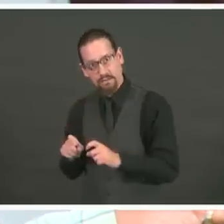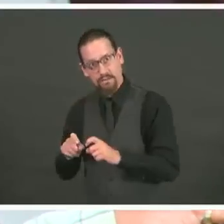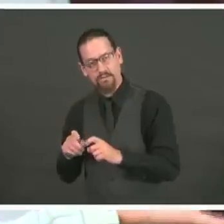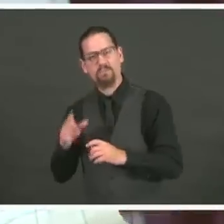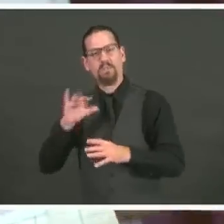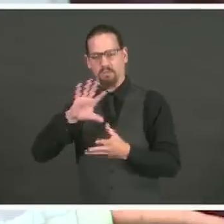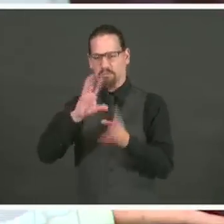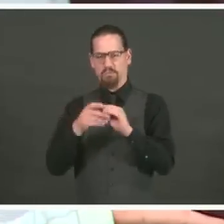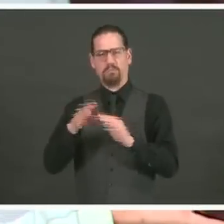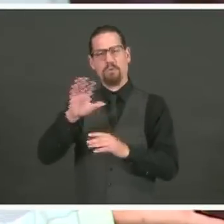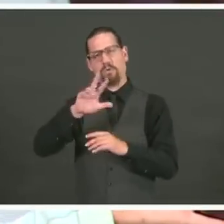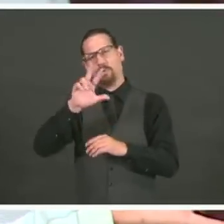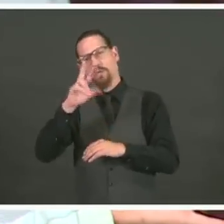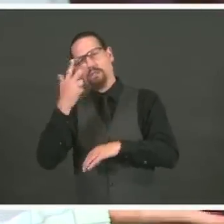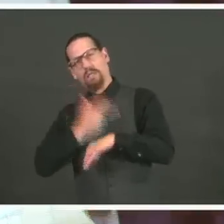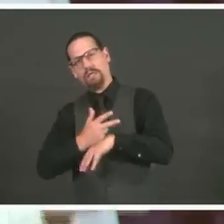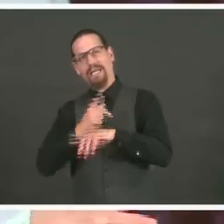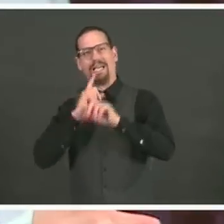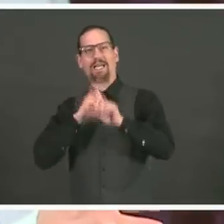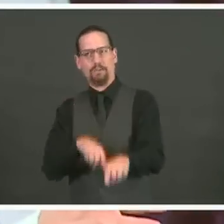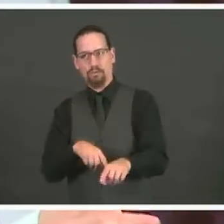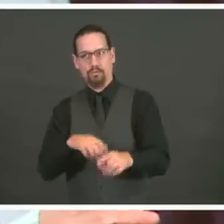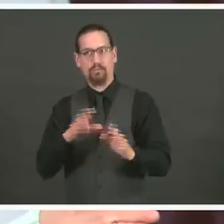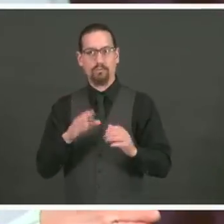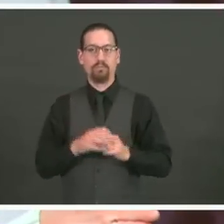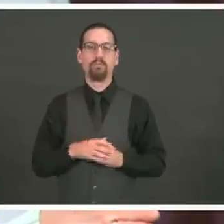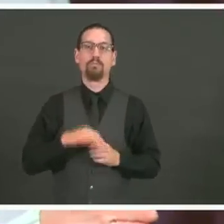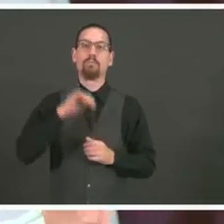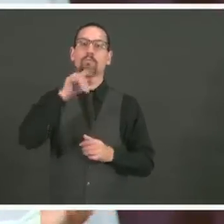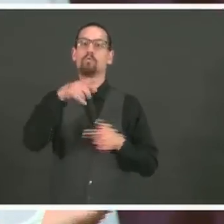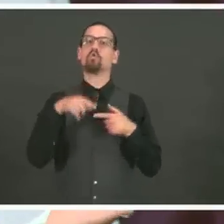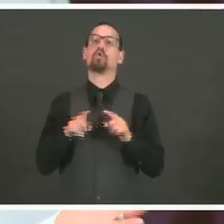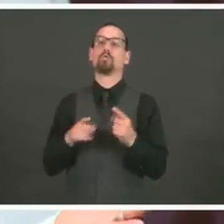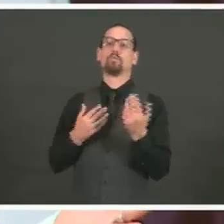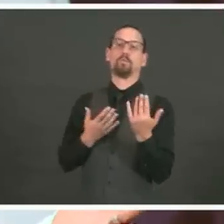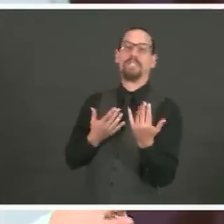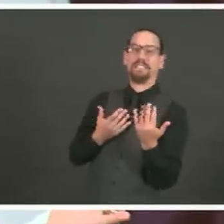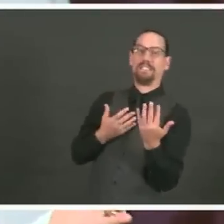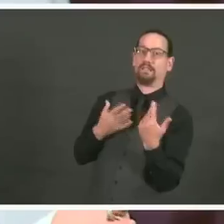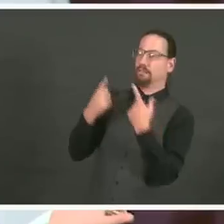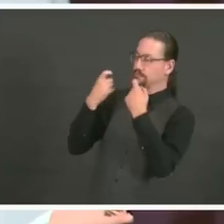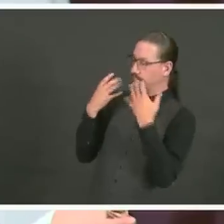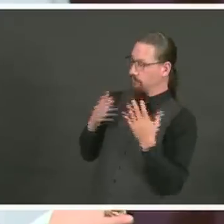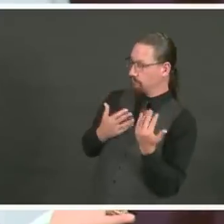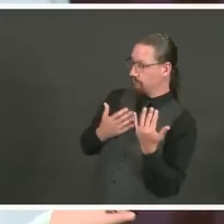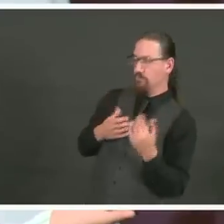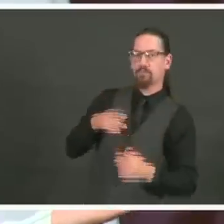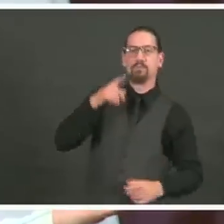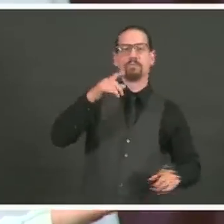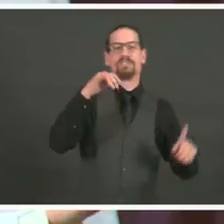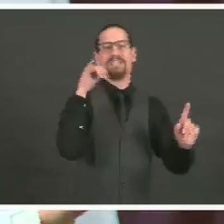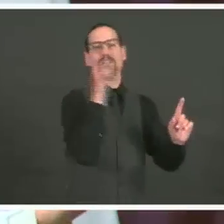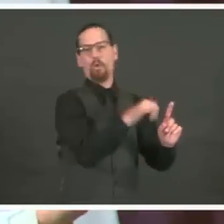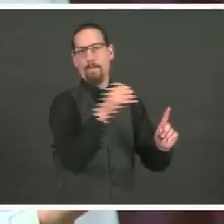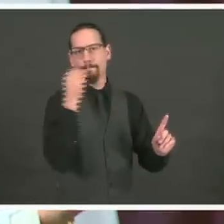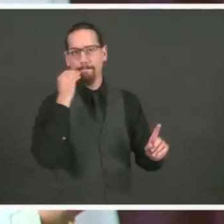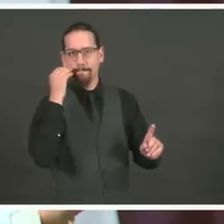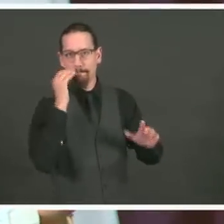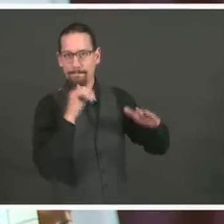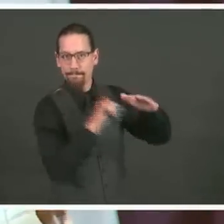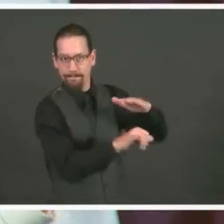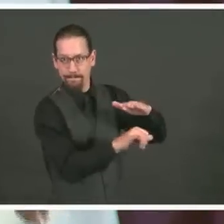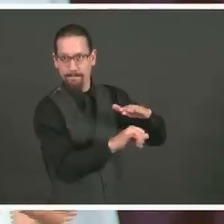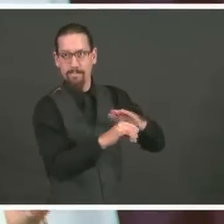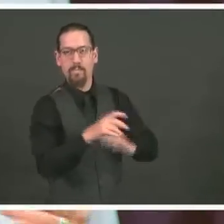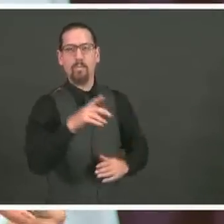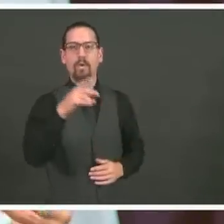that. The whole time you're waiting, please stay at home. Or if you're very sick, go to the hospital.